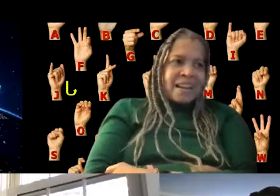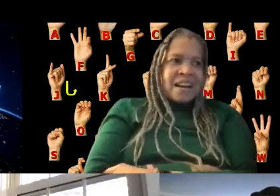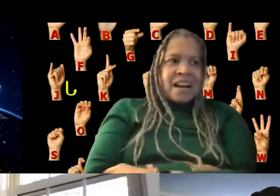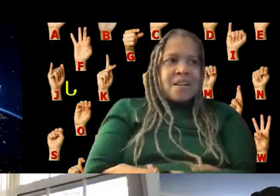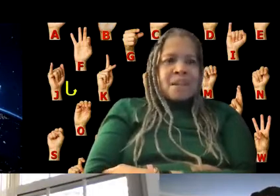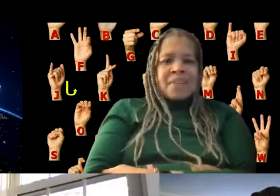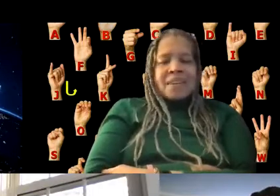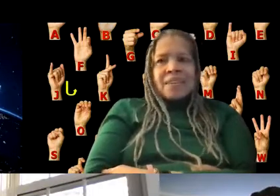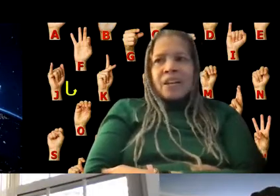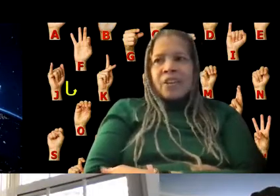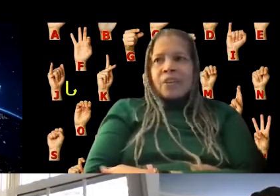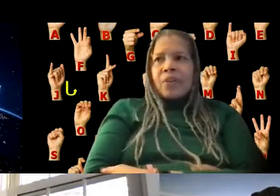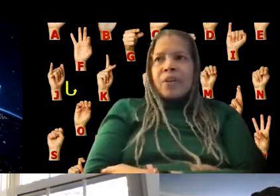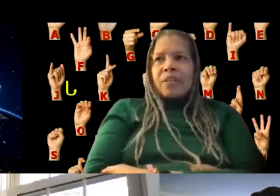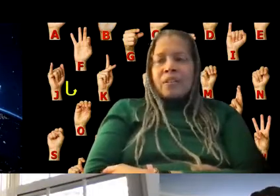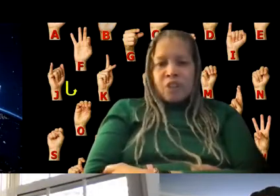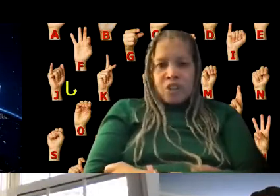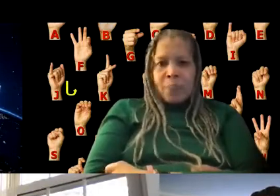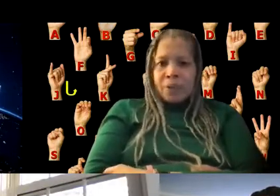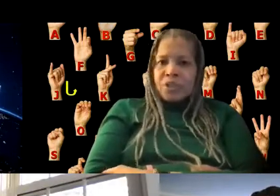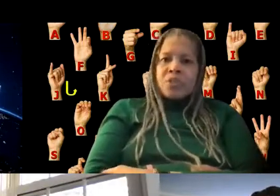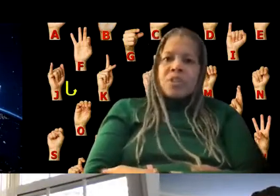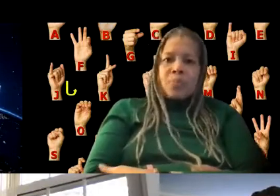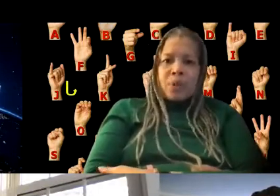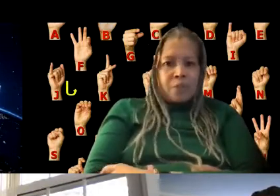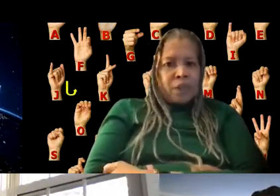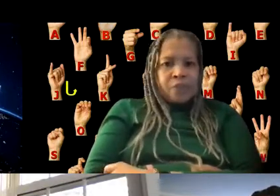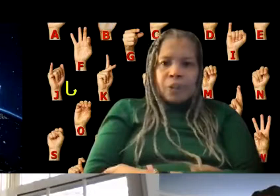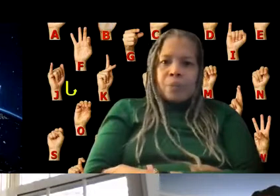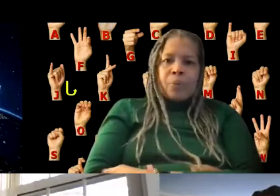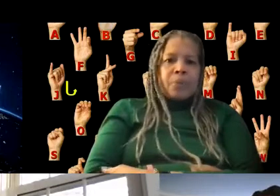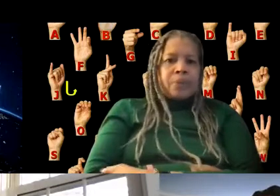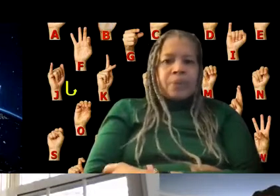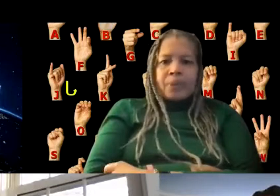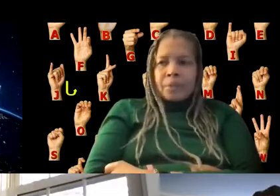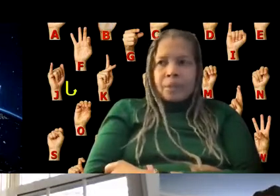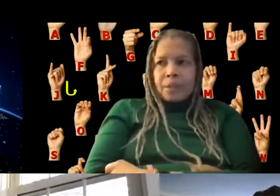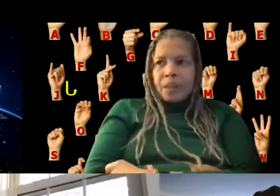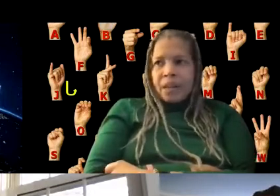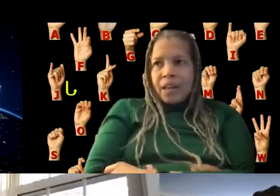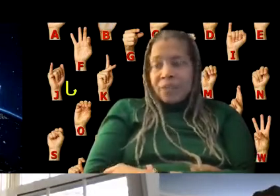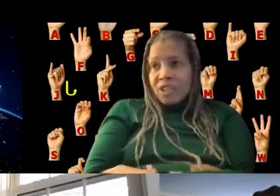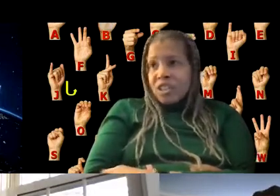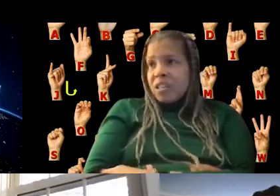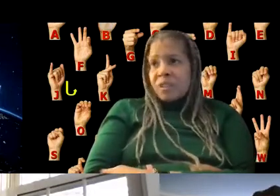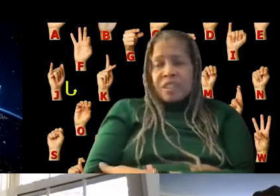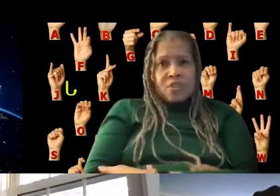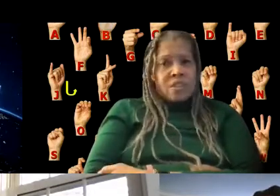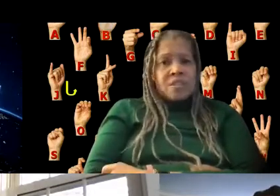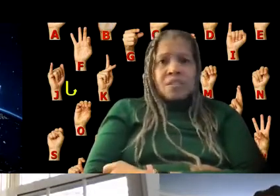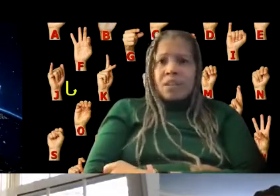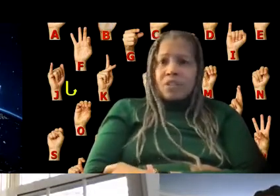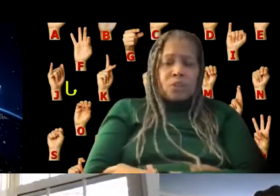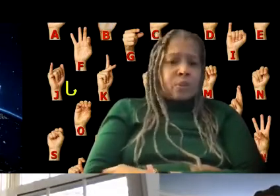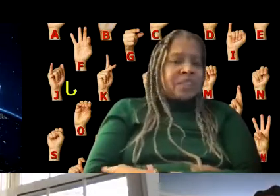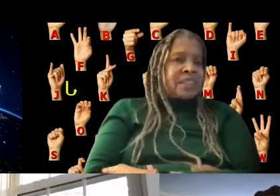us. And then, diversity of persons is very, very important, whether they be ethnicity,